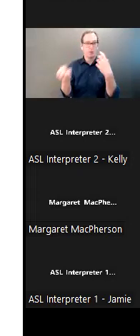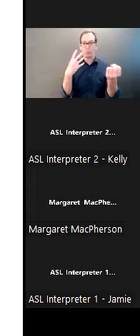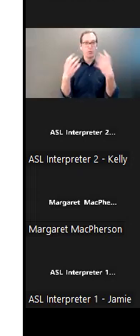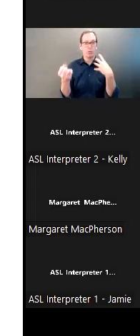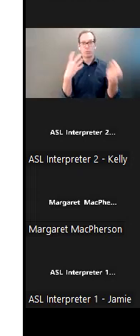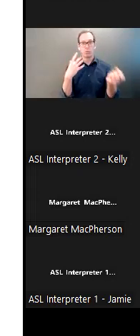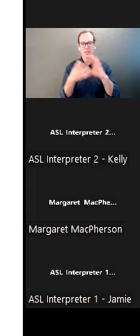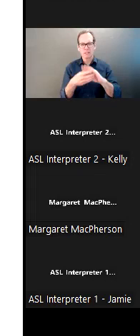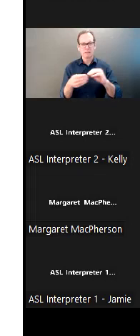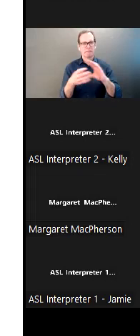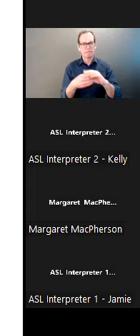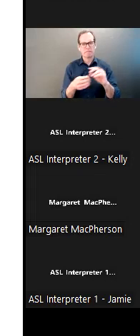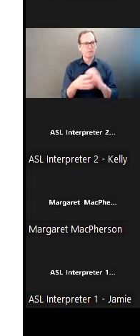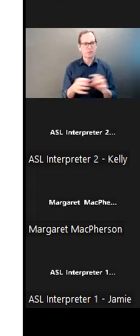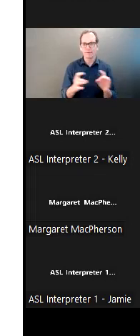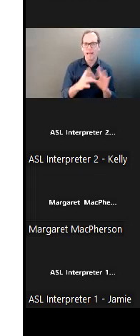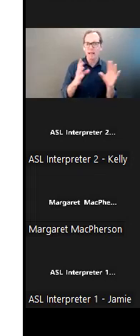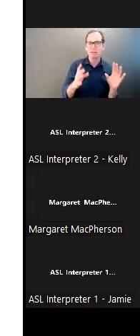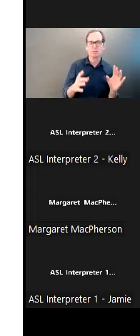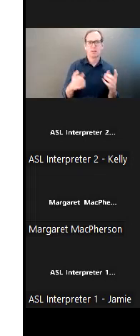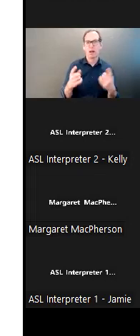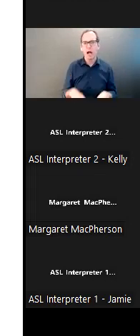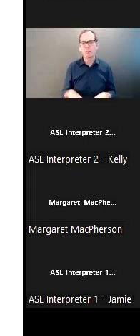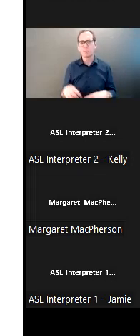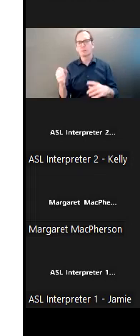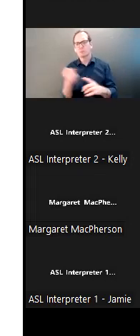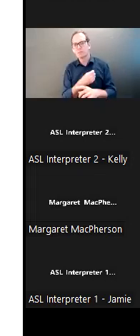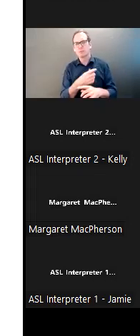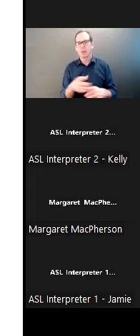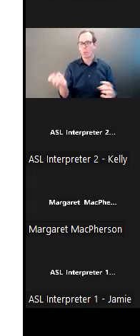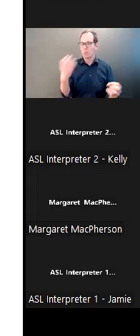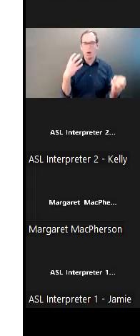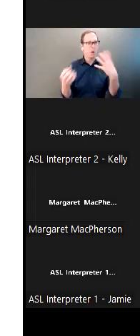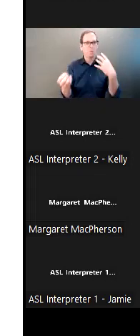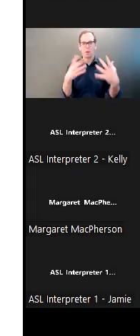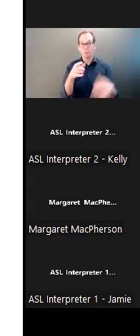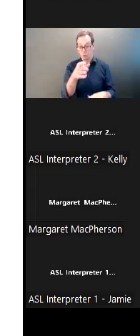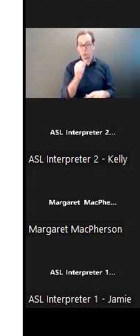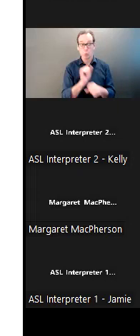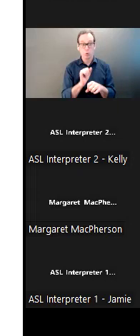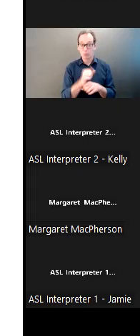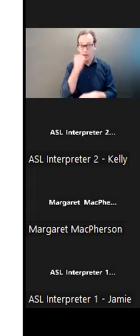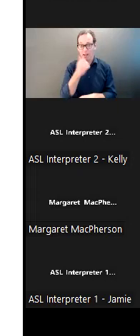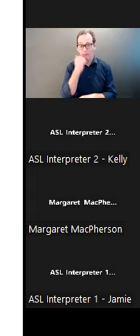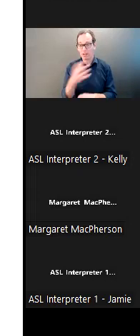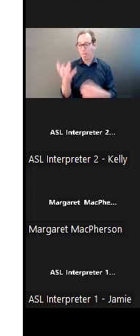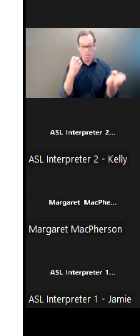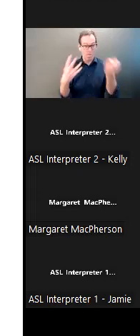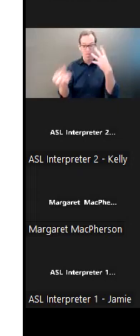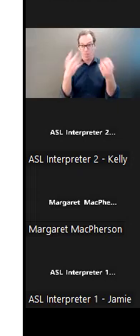hard to hear. And if you're doing the work every day, you're hearing a lot of those stories. and it's hard not to take those on